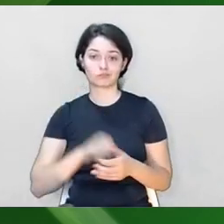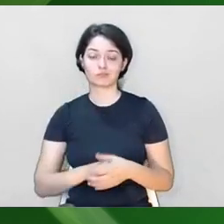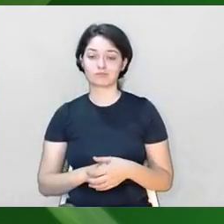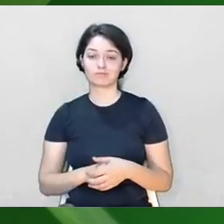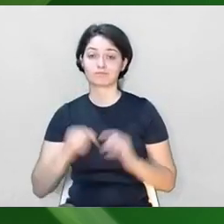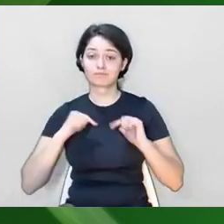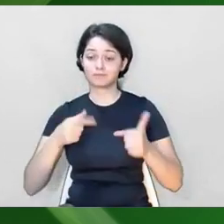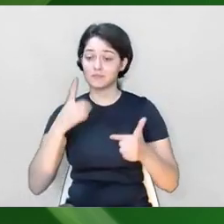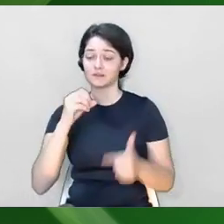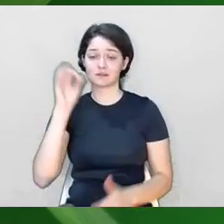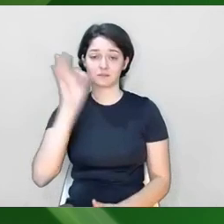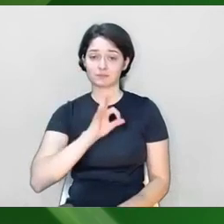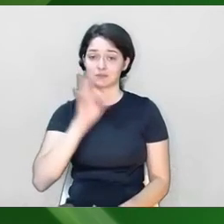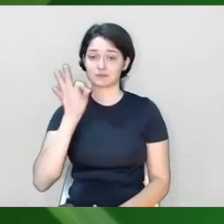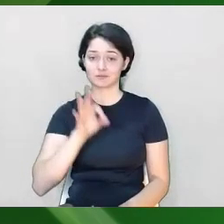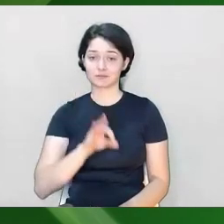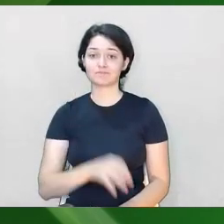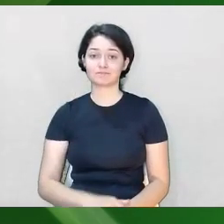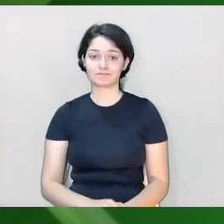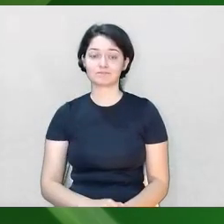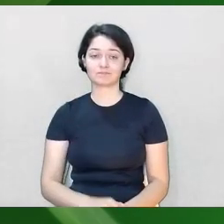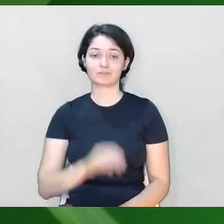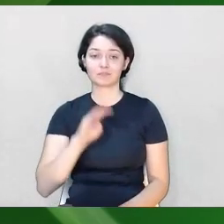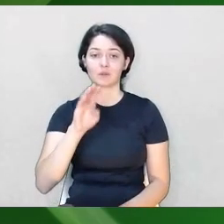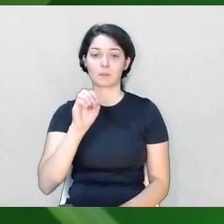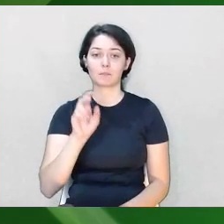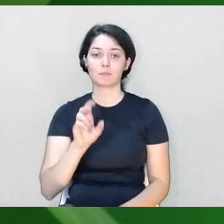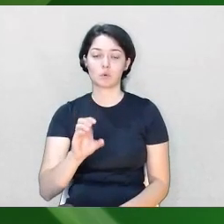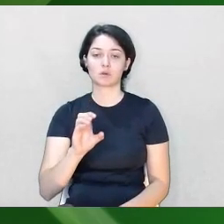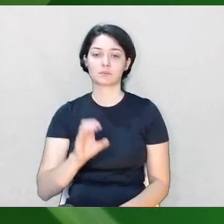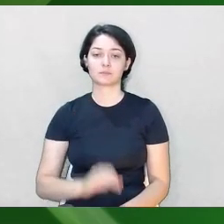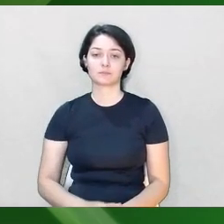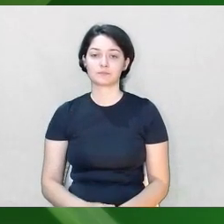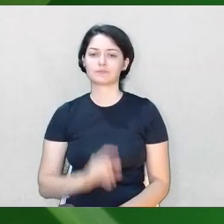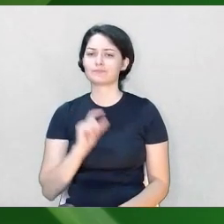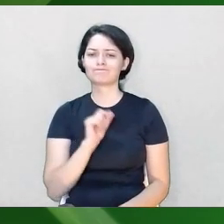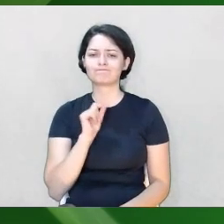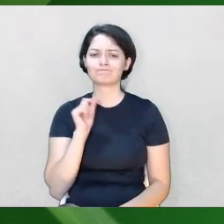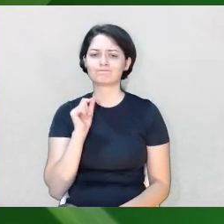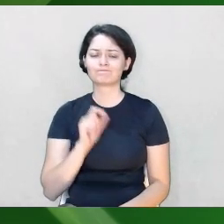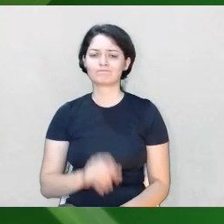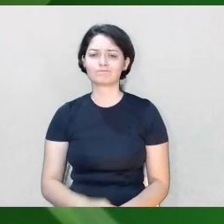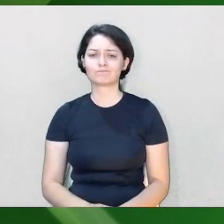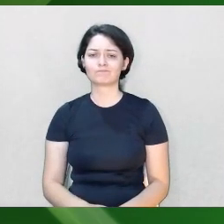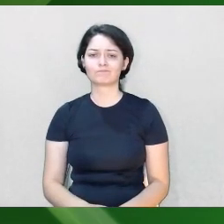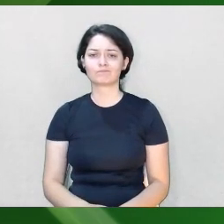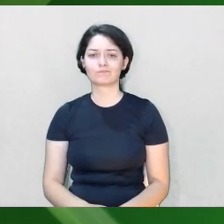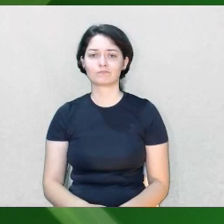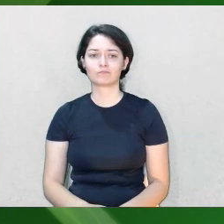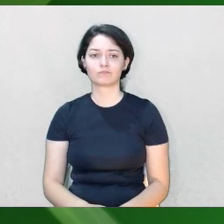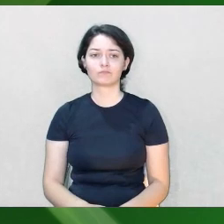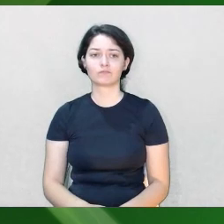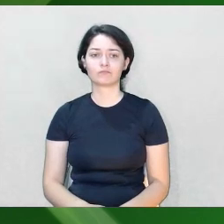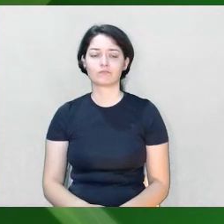terms of 100% deliver. So, but what is the BOC? BOC, the word that we hear, everyone's